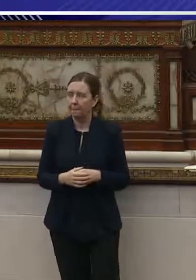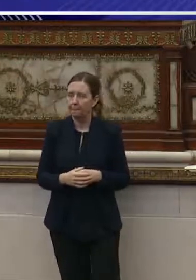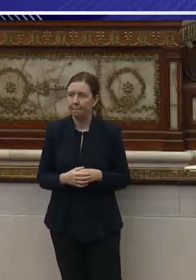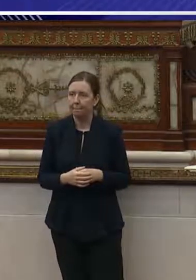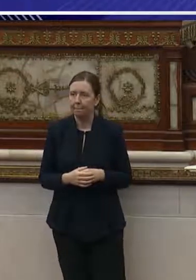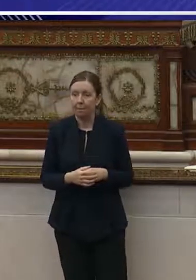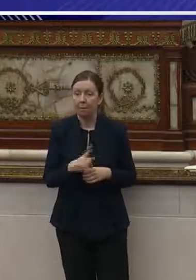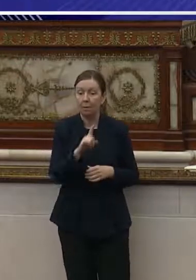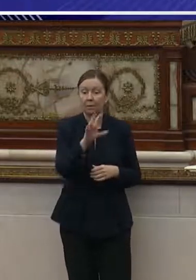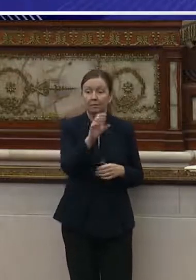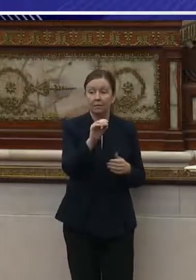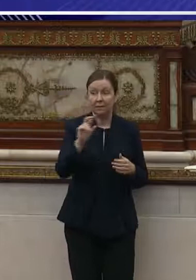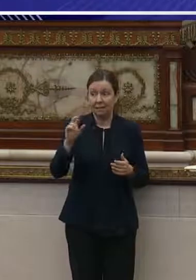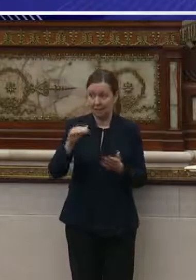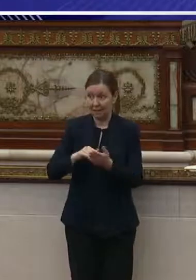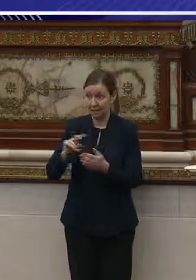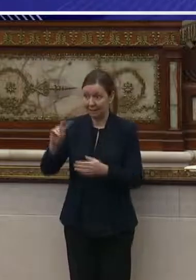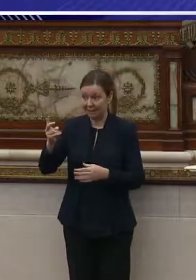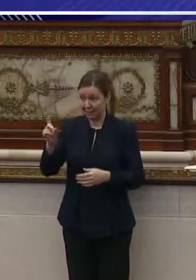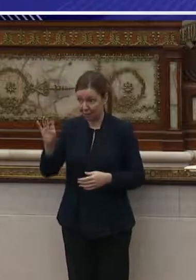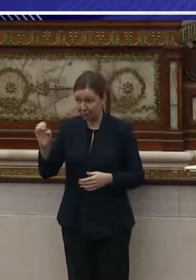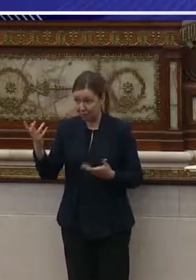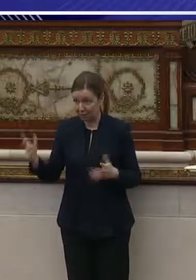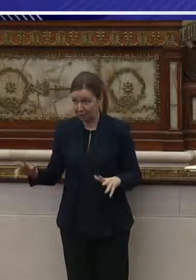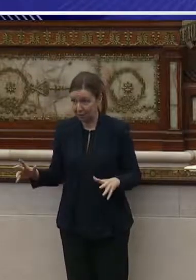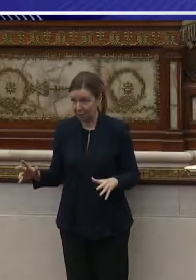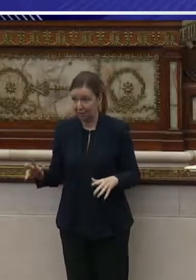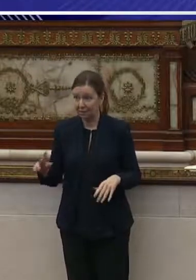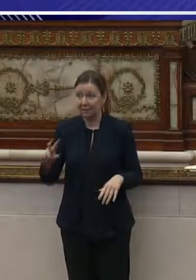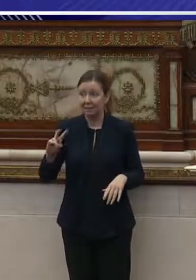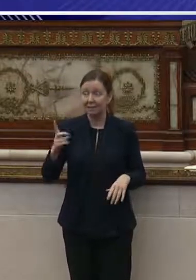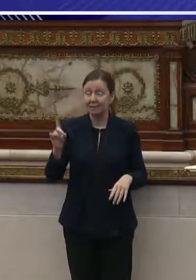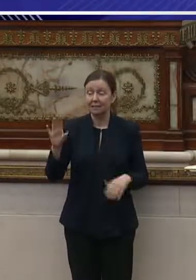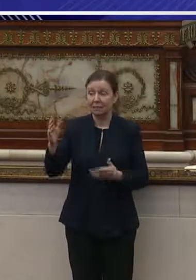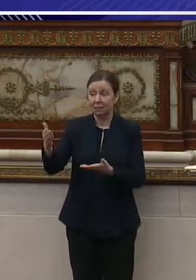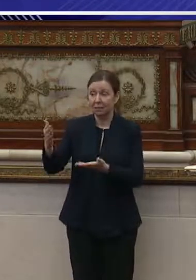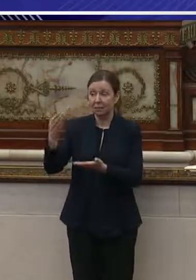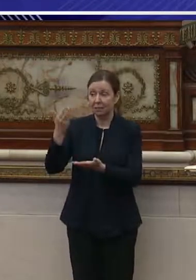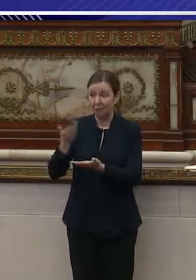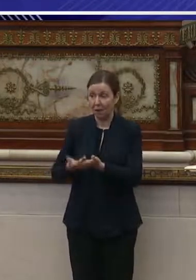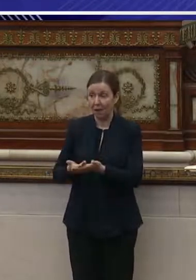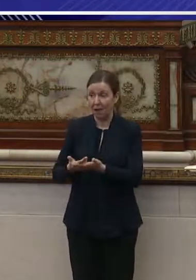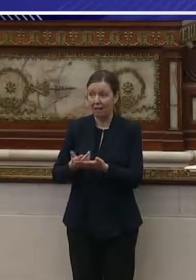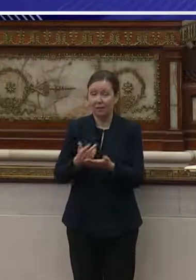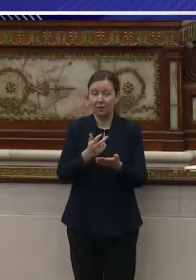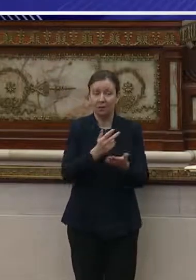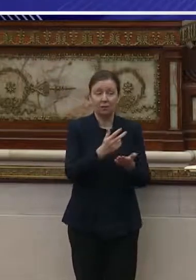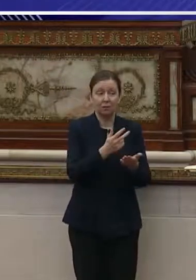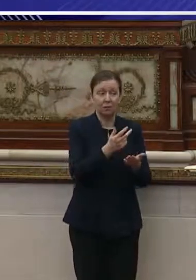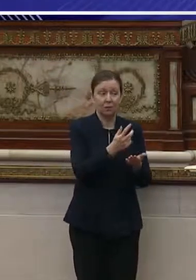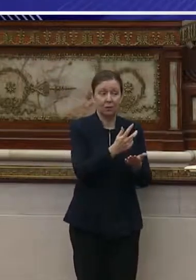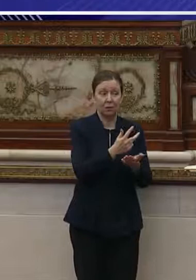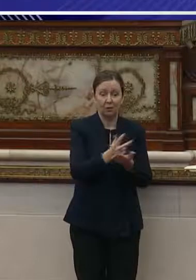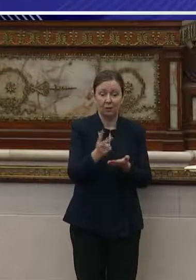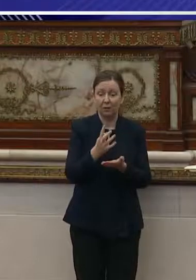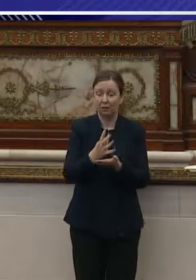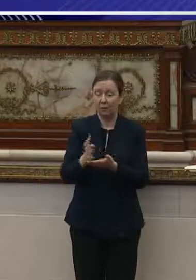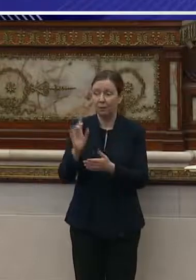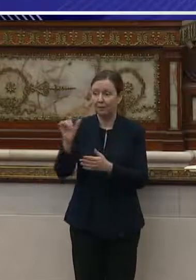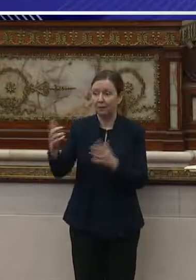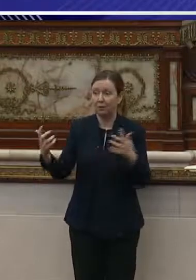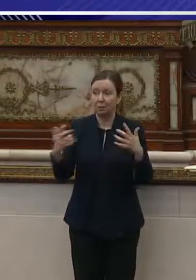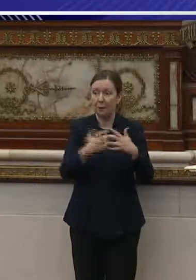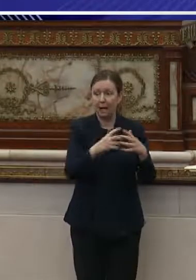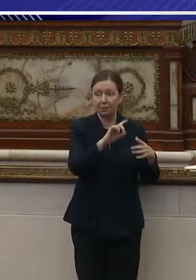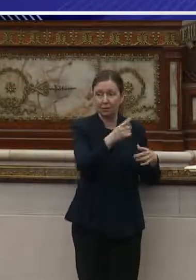received 150,000 second doses too? The second doses arrive 3 or 4 weeks later to match the first doses